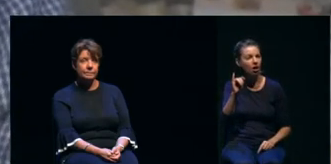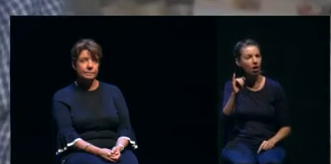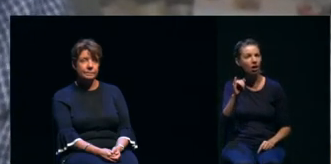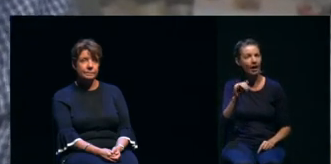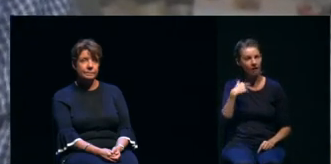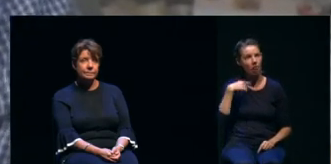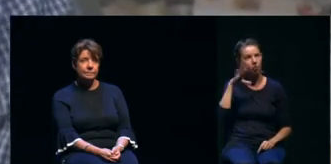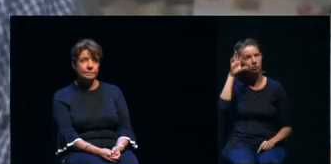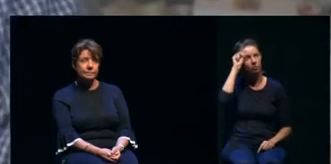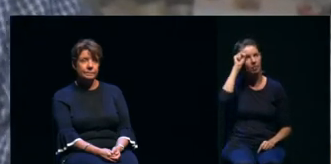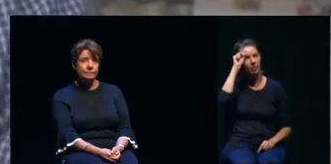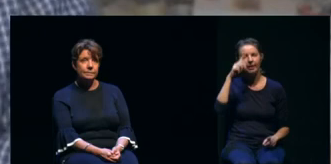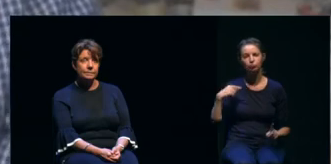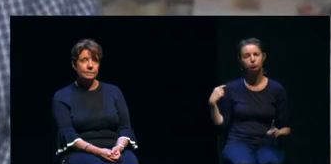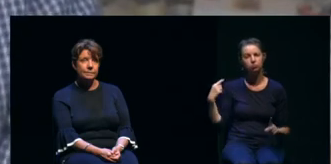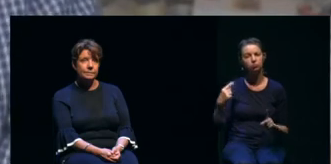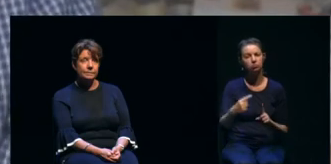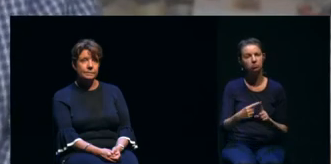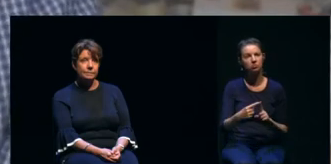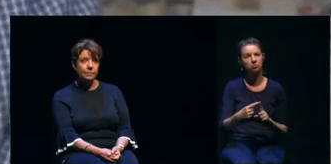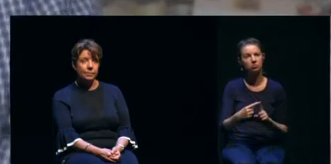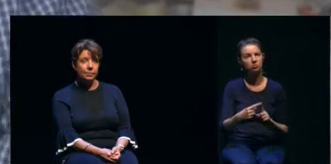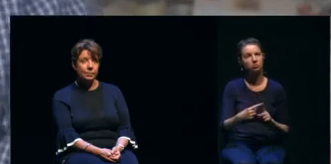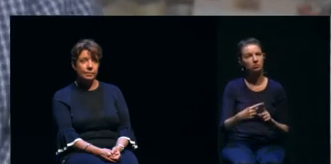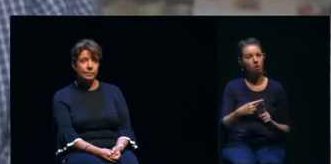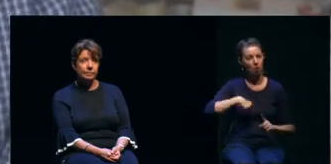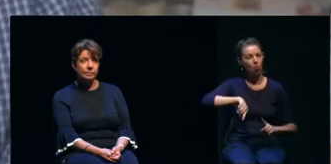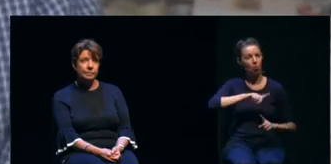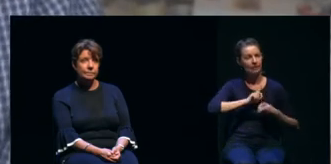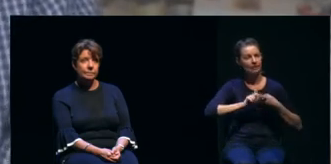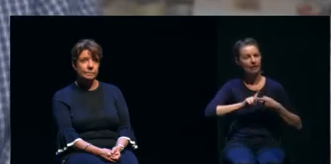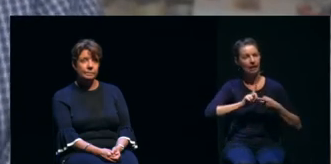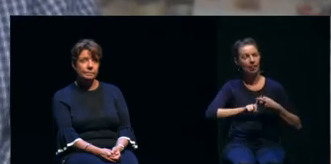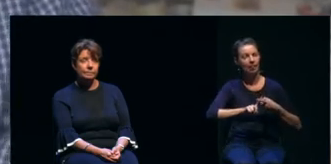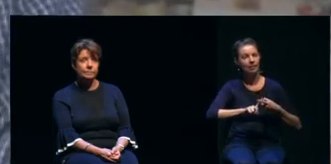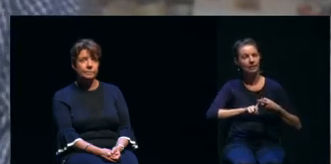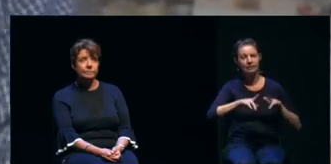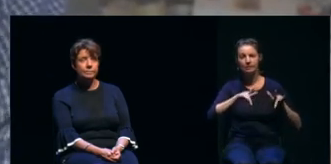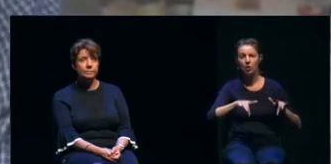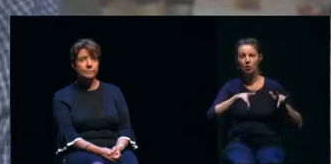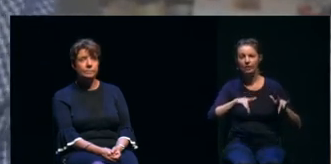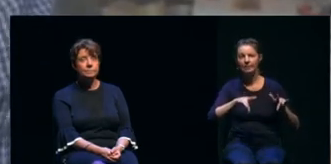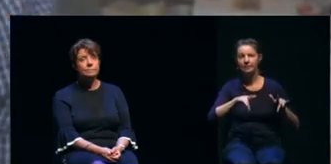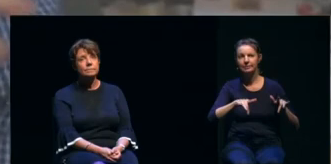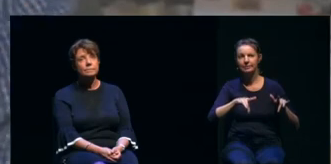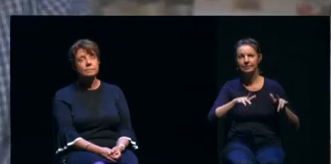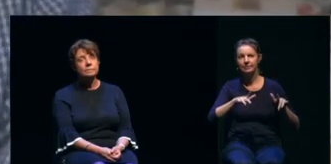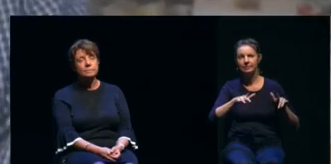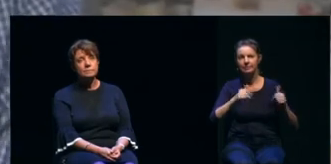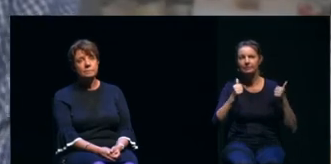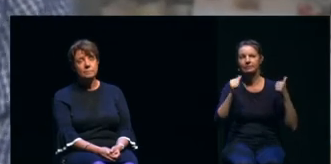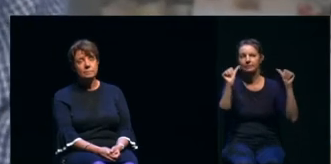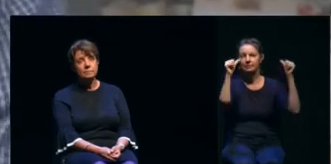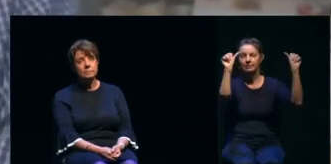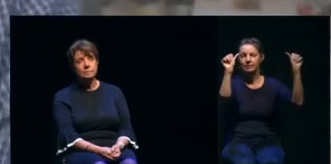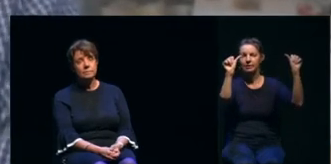life, that we are still a generation or two away, I think, from not thinking that the natural